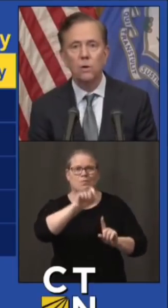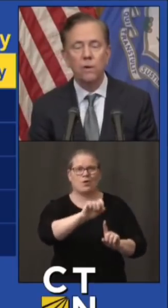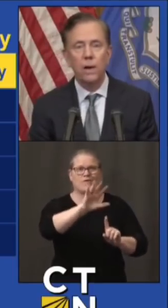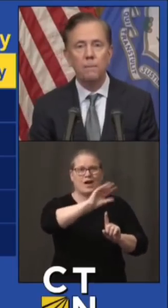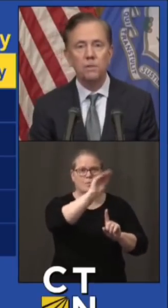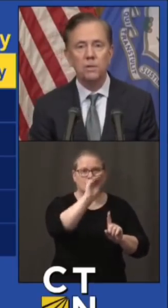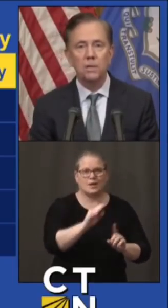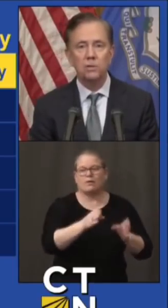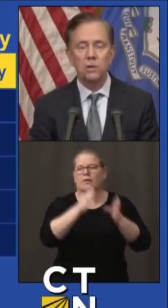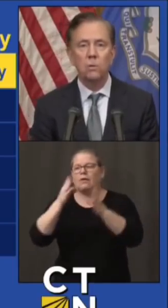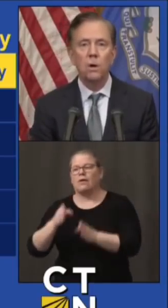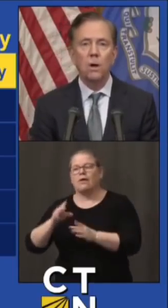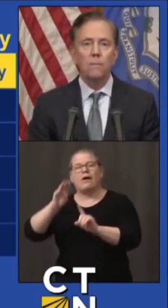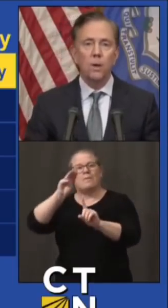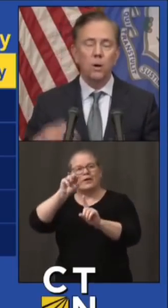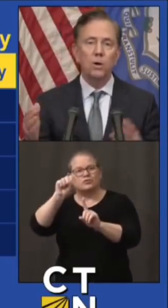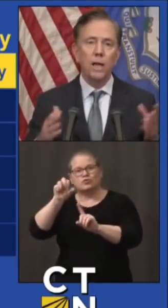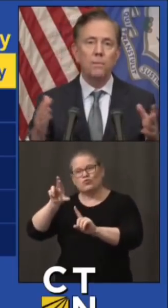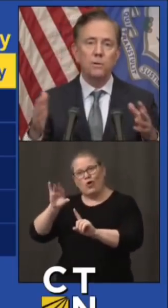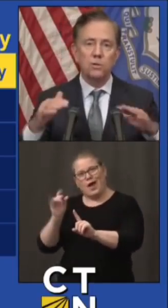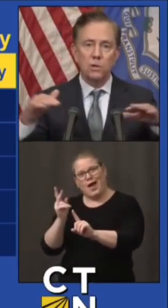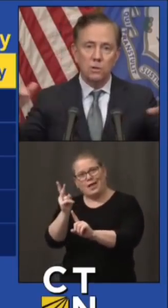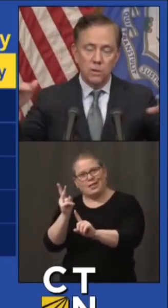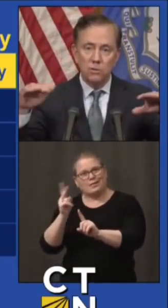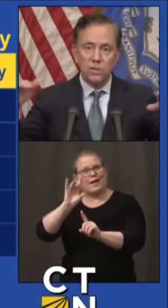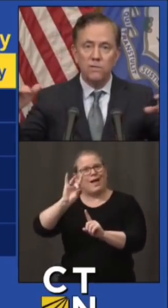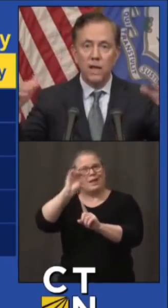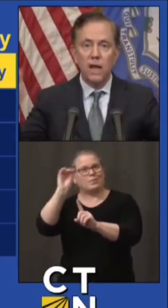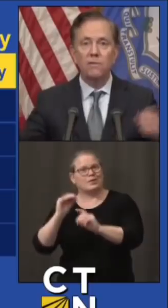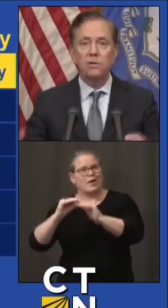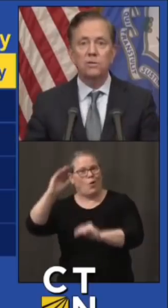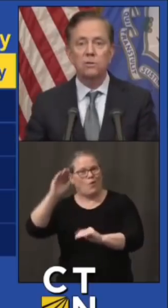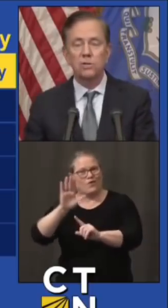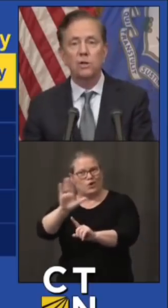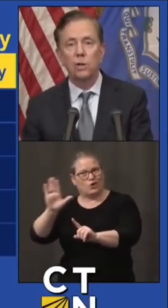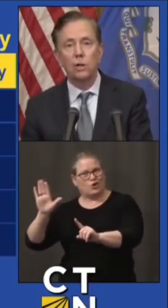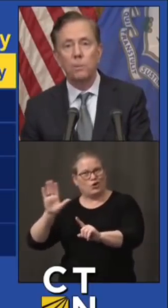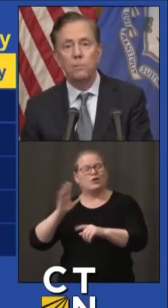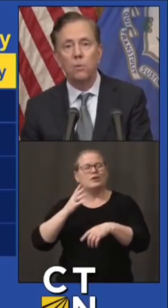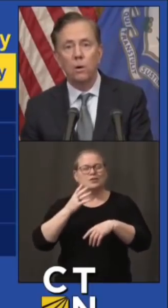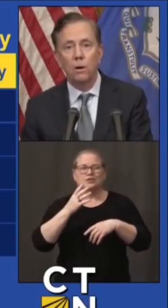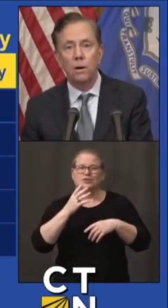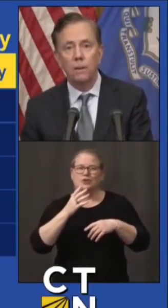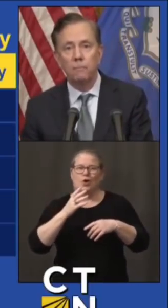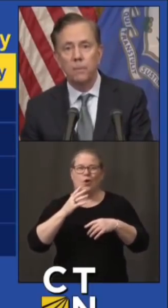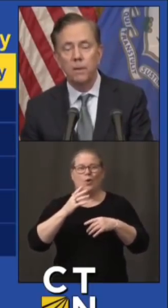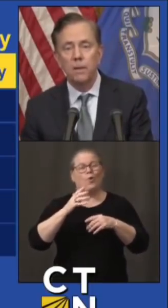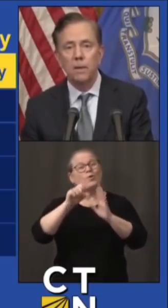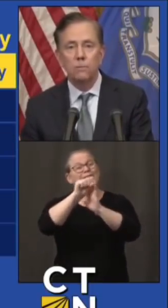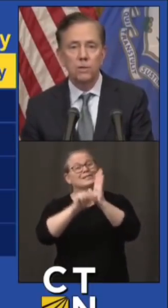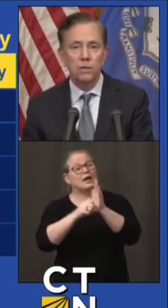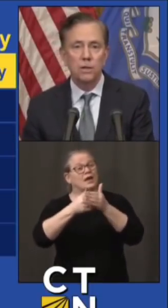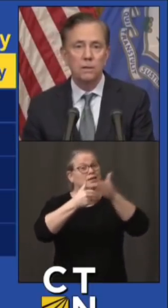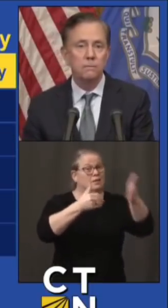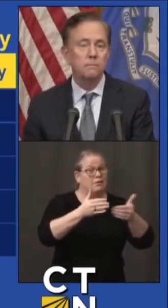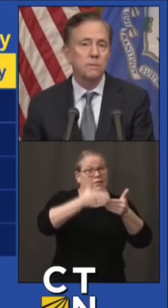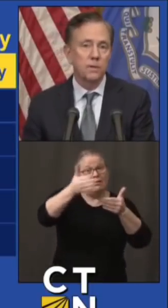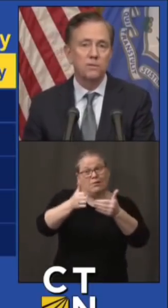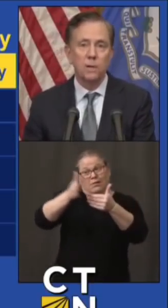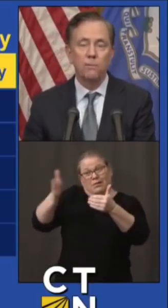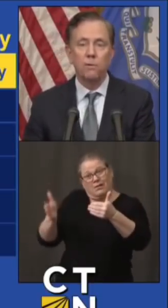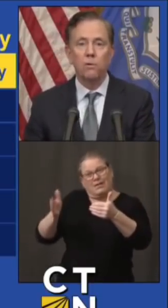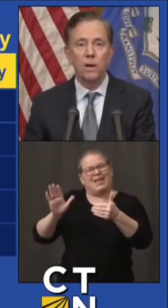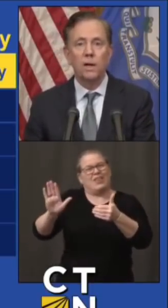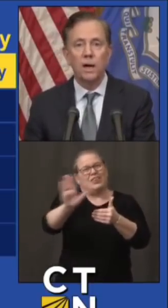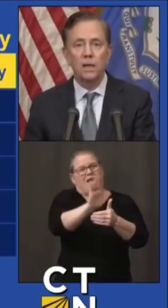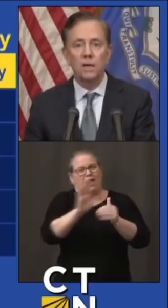Island, over 8%. So our neighbors, their 7-day averages are still a little bit more, which, as I've